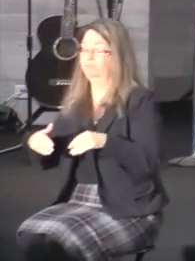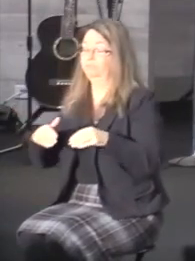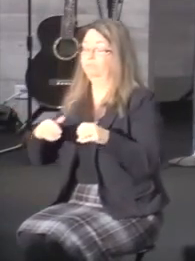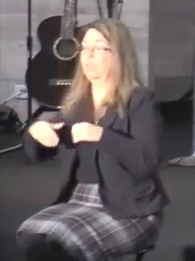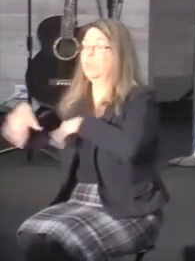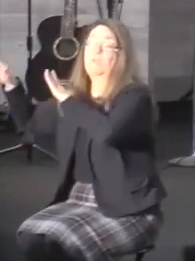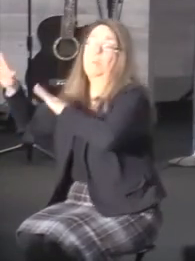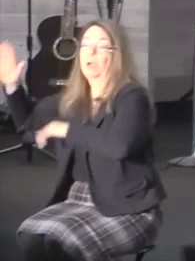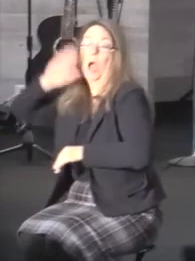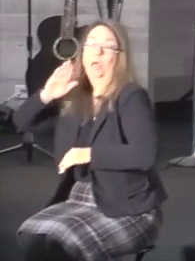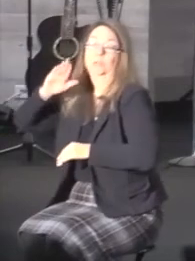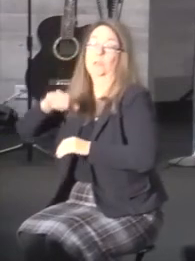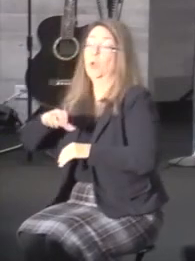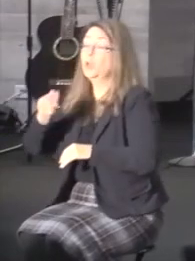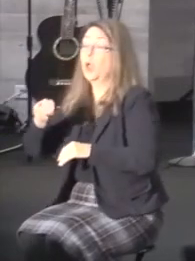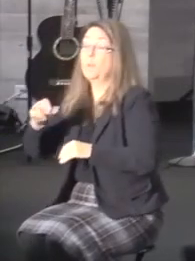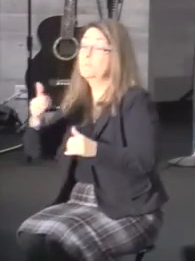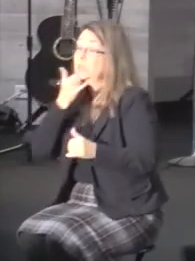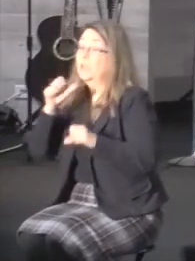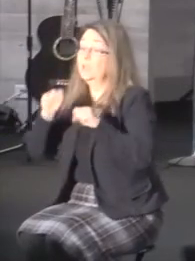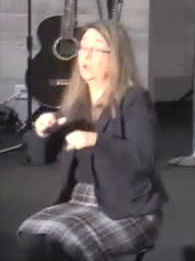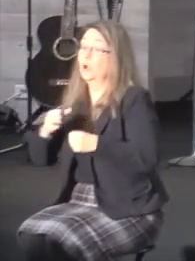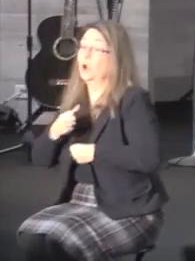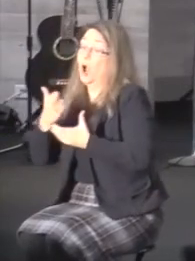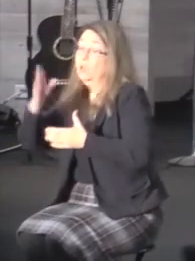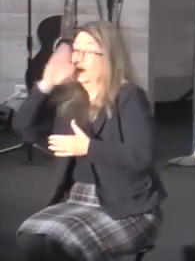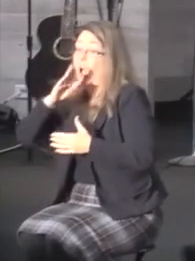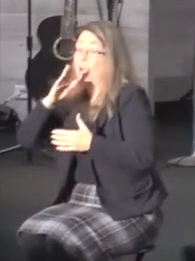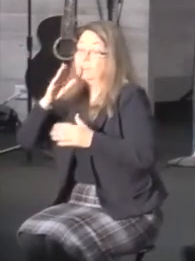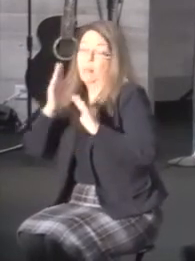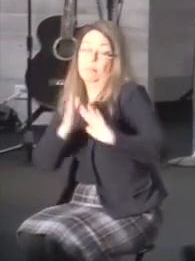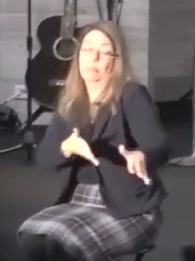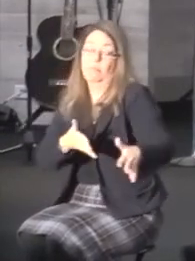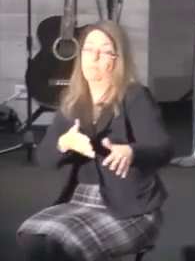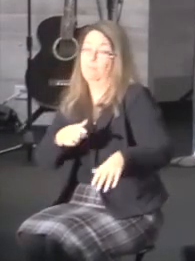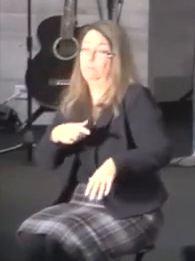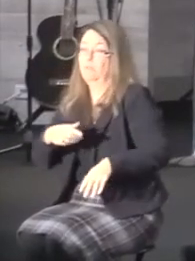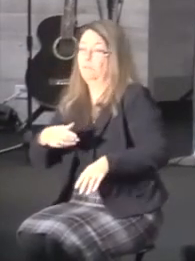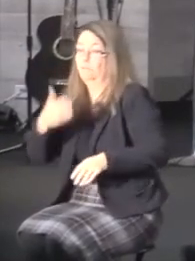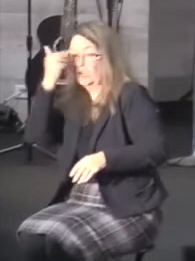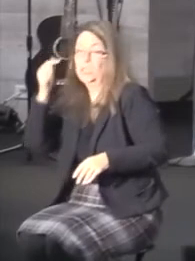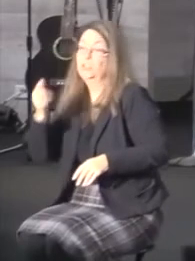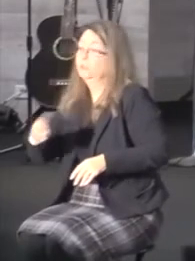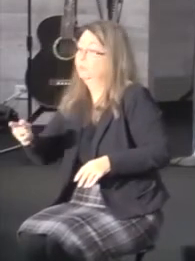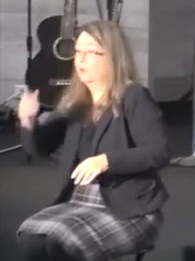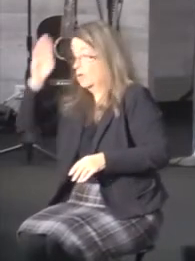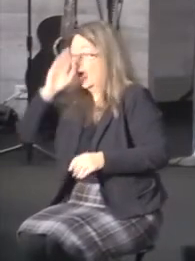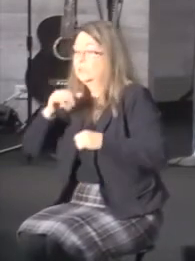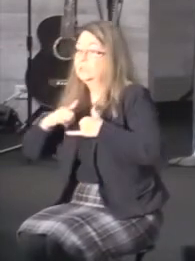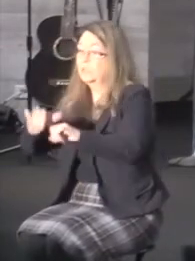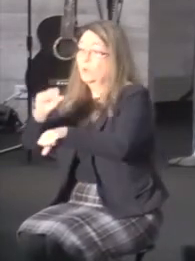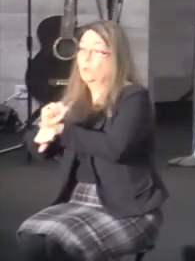giving up, there are no amount of mistakes that can cause God to give up on you. God is still at work. And even when people in